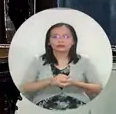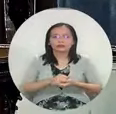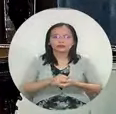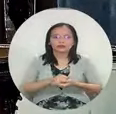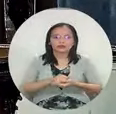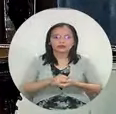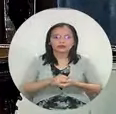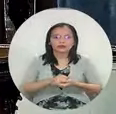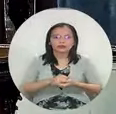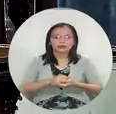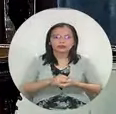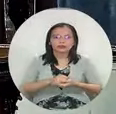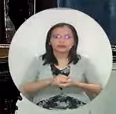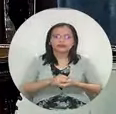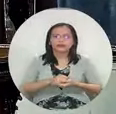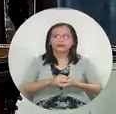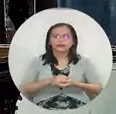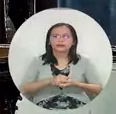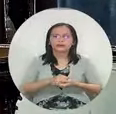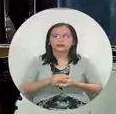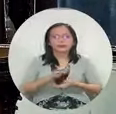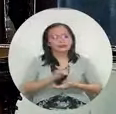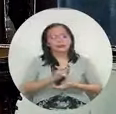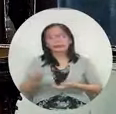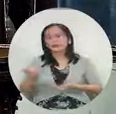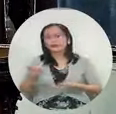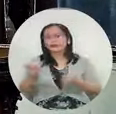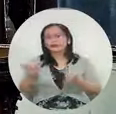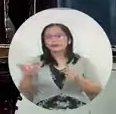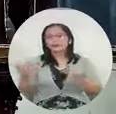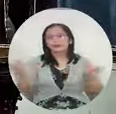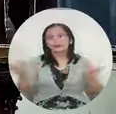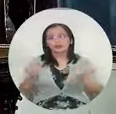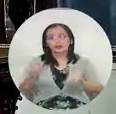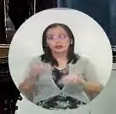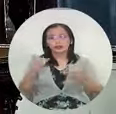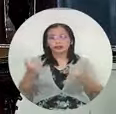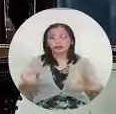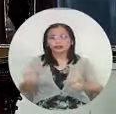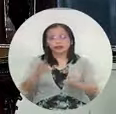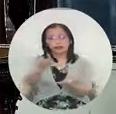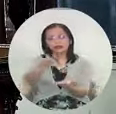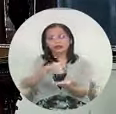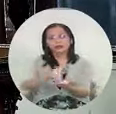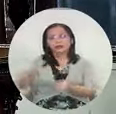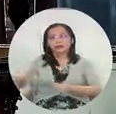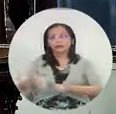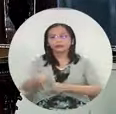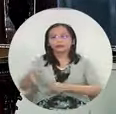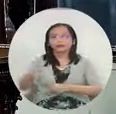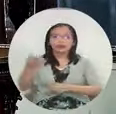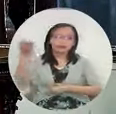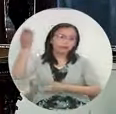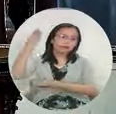Christ. This should be our attitude. Kaya ito kami ni Babius, we will go visit. May soon ako'y